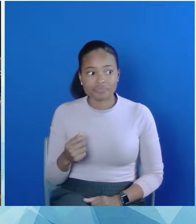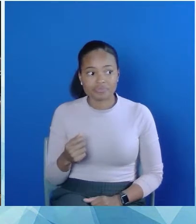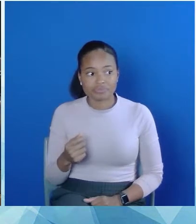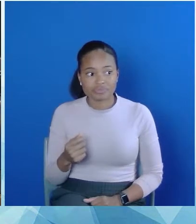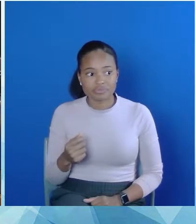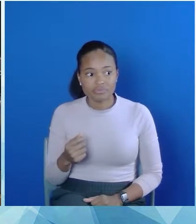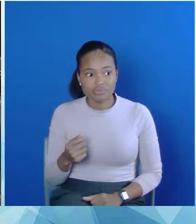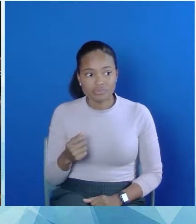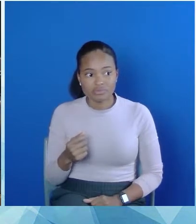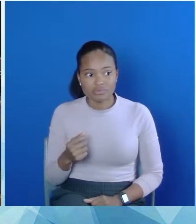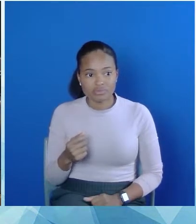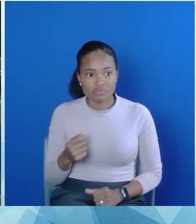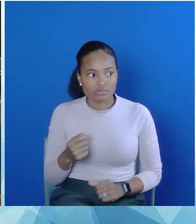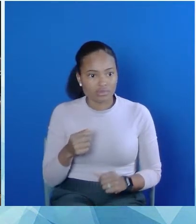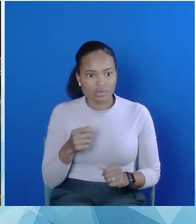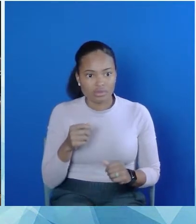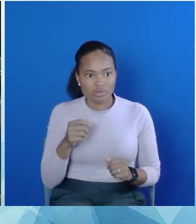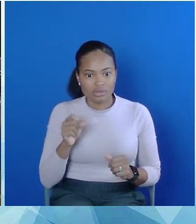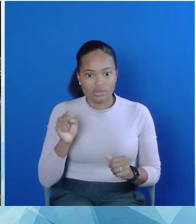question about